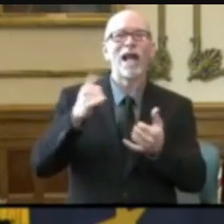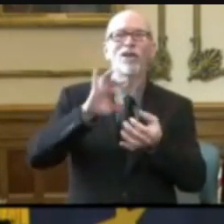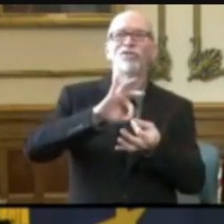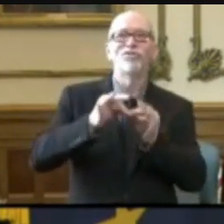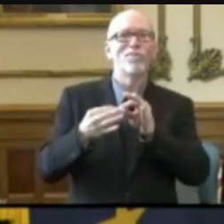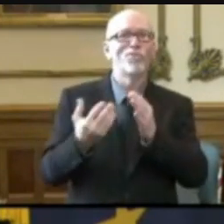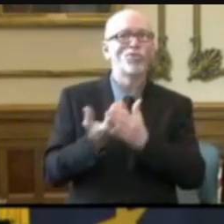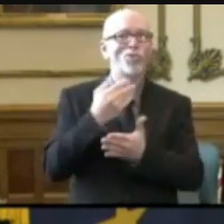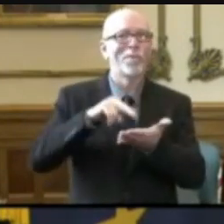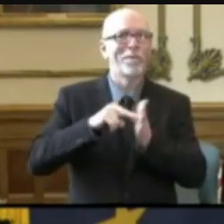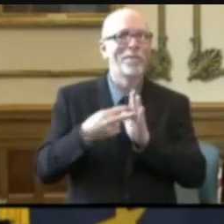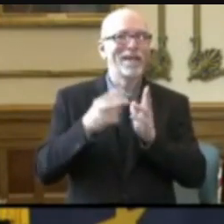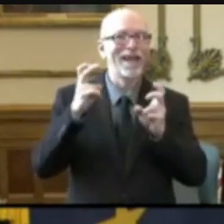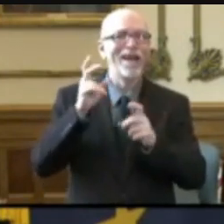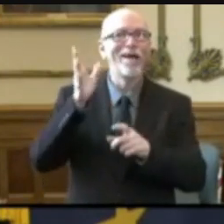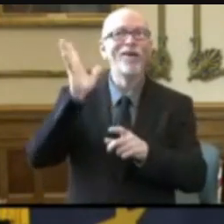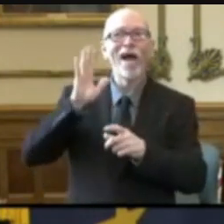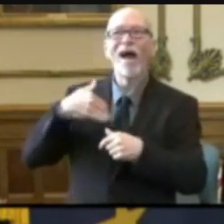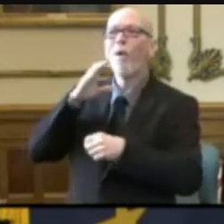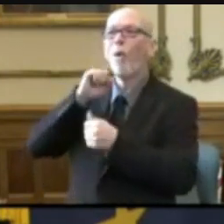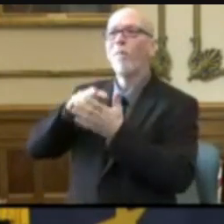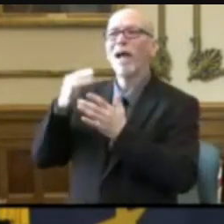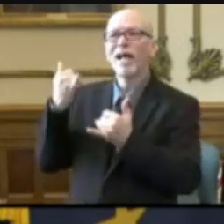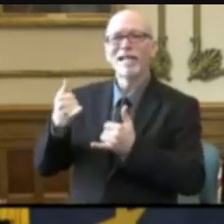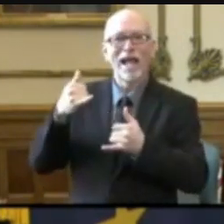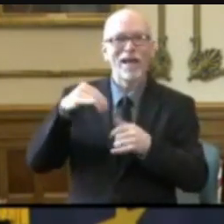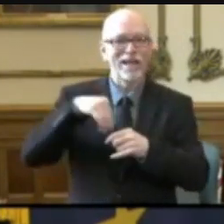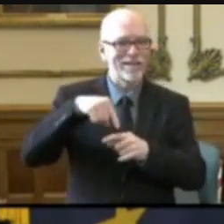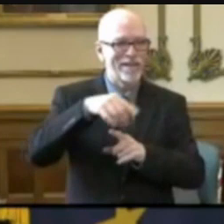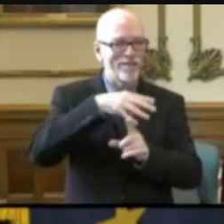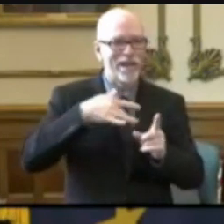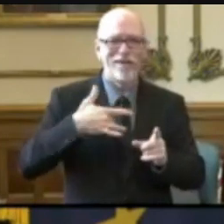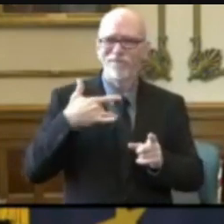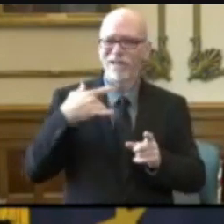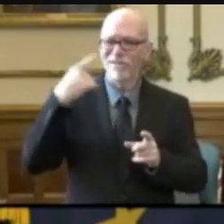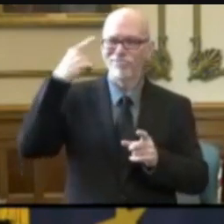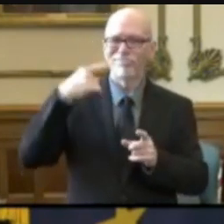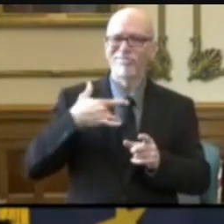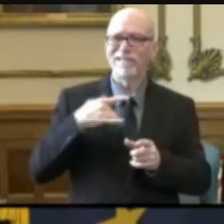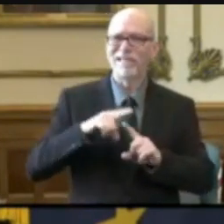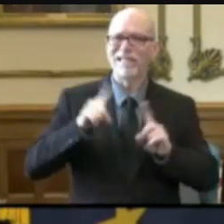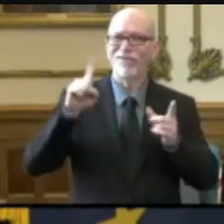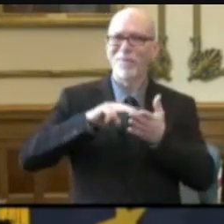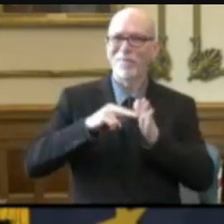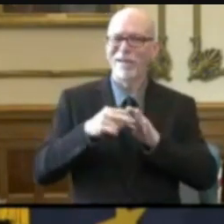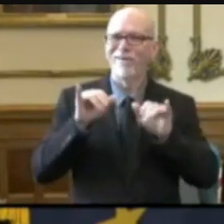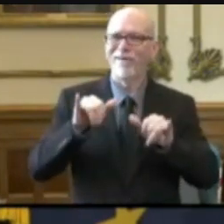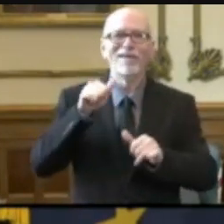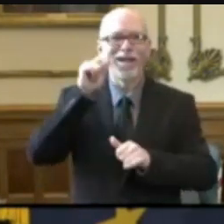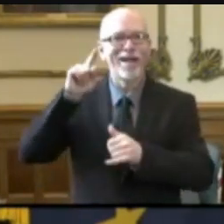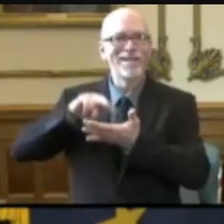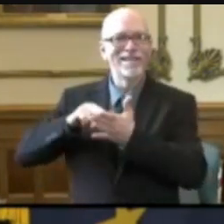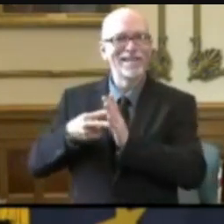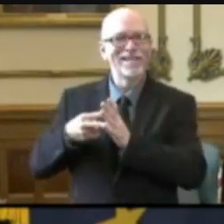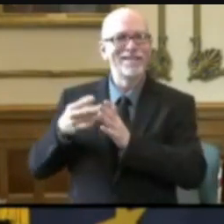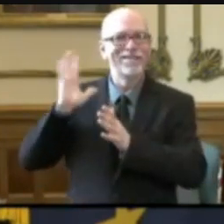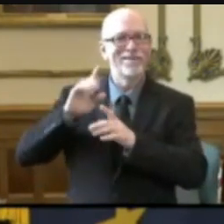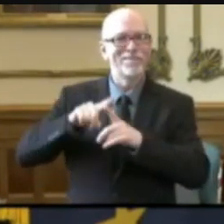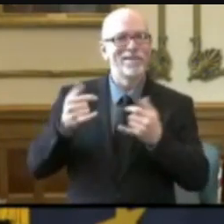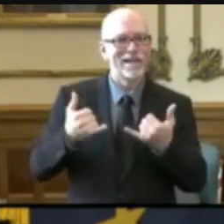go through this. You hear a different message, maybe one that wasn't intended